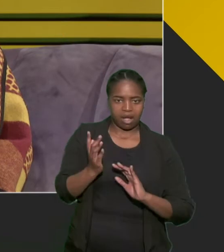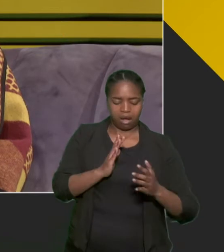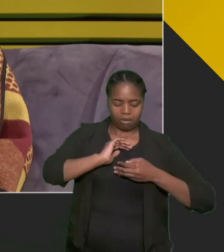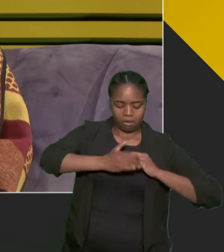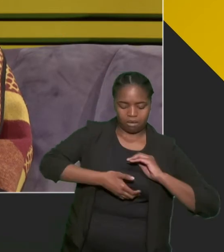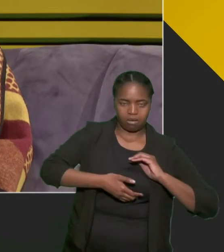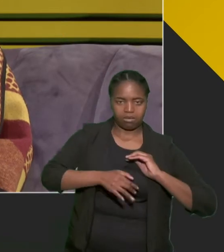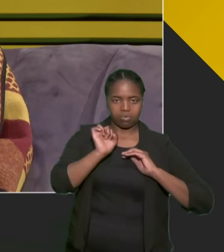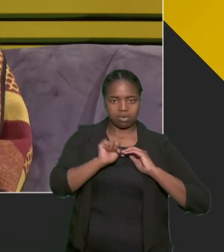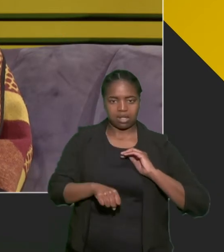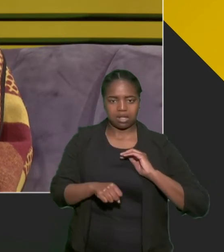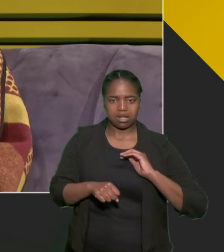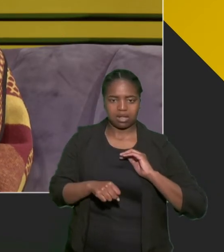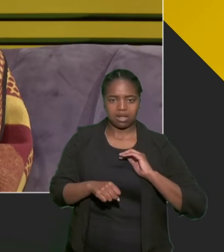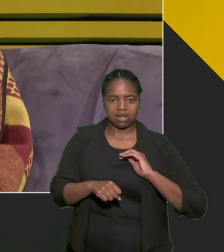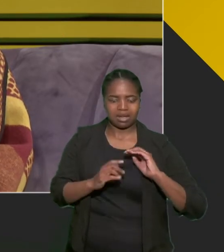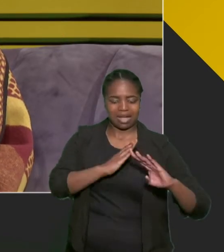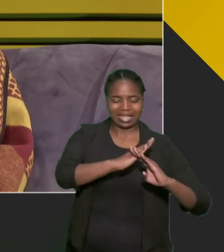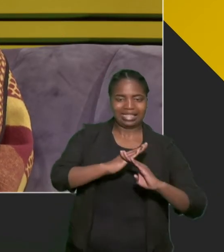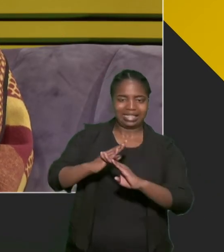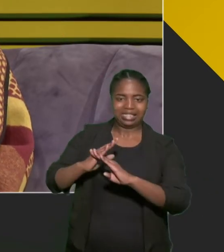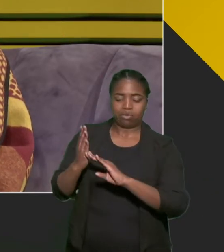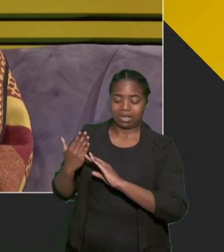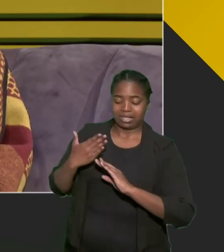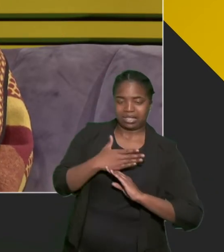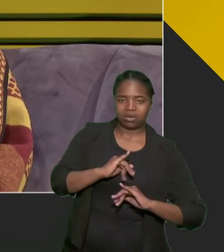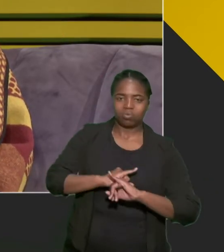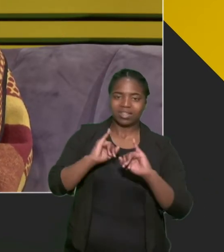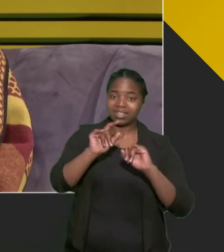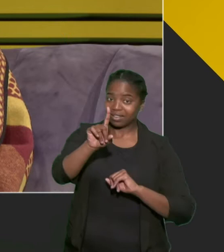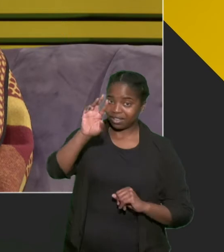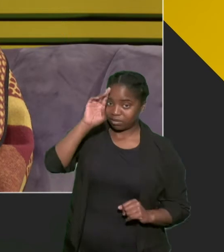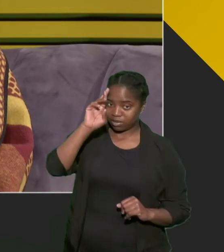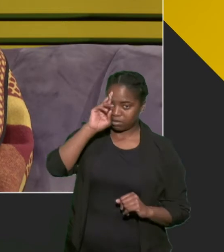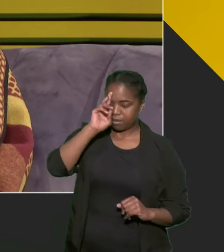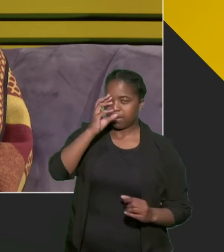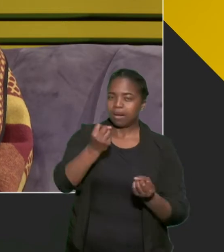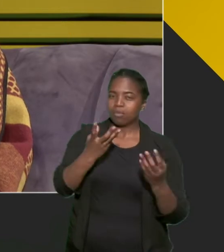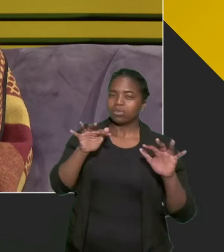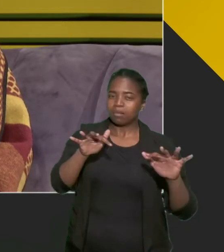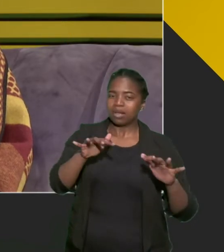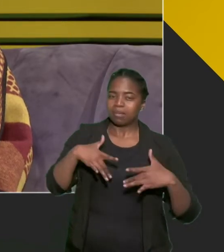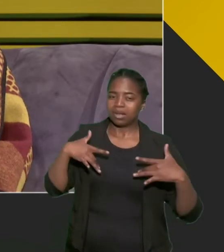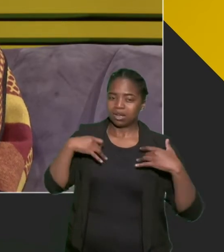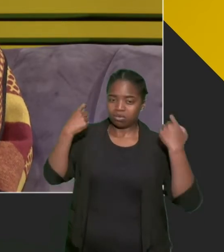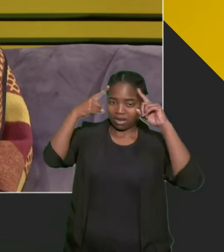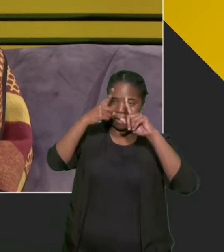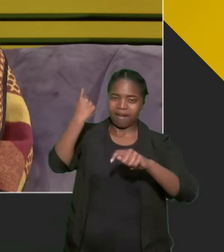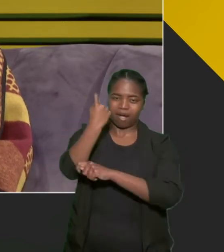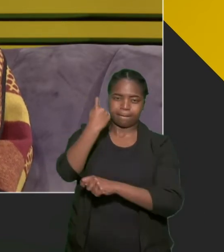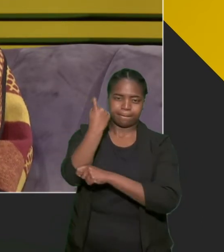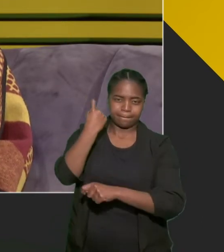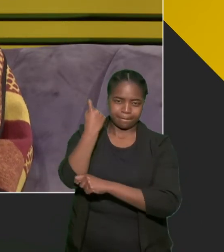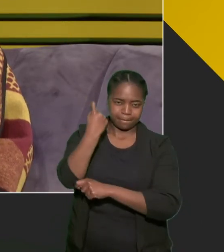actually circumvent it getting even worse. Because you must remember, majority of the Lesotho population is rural,